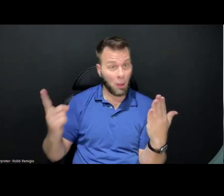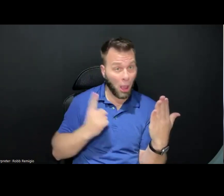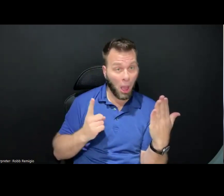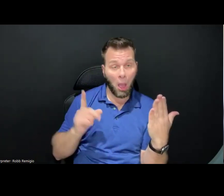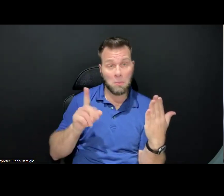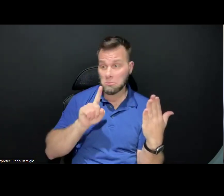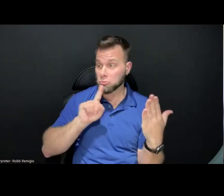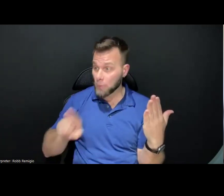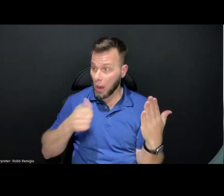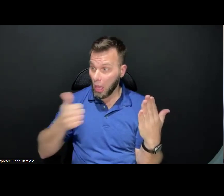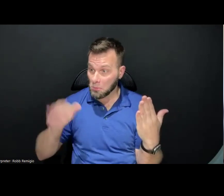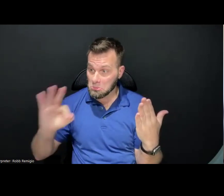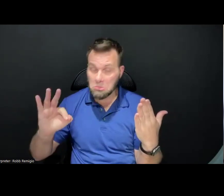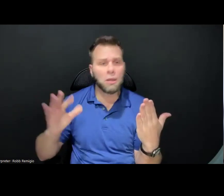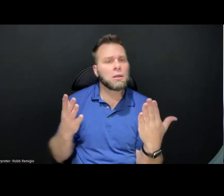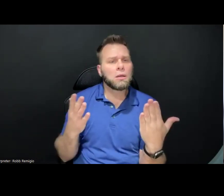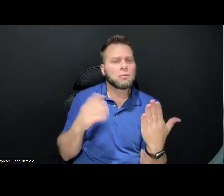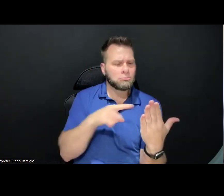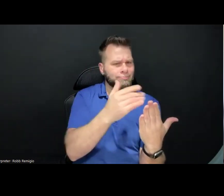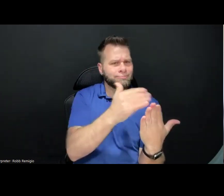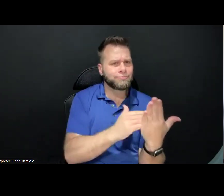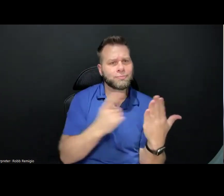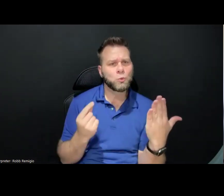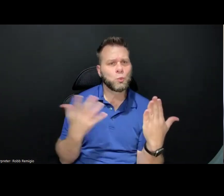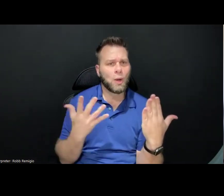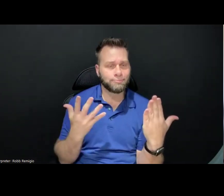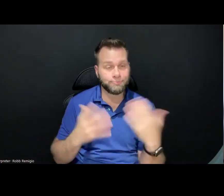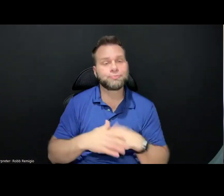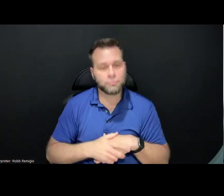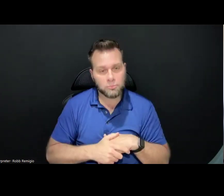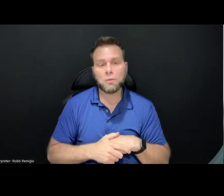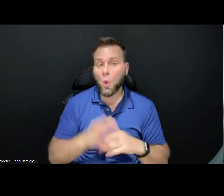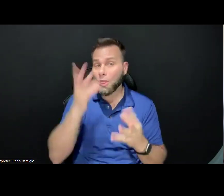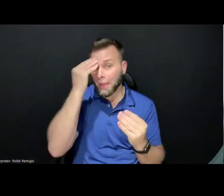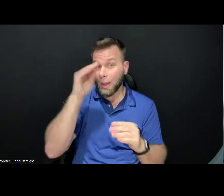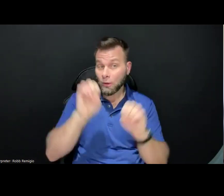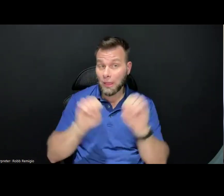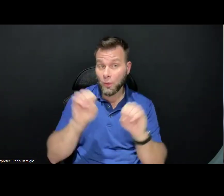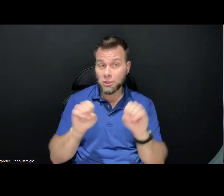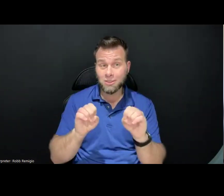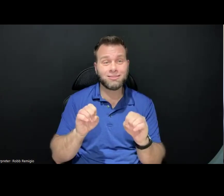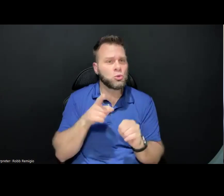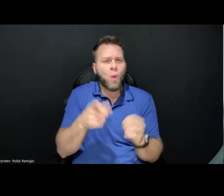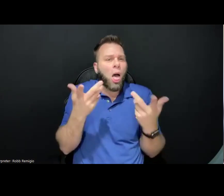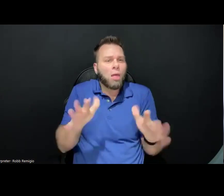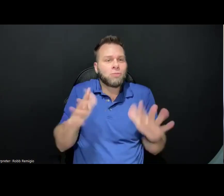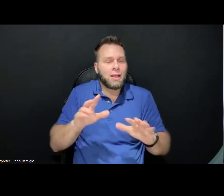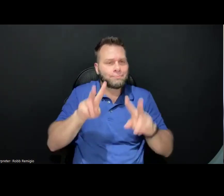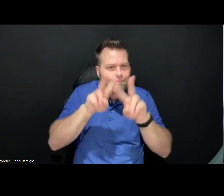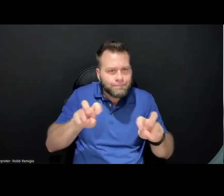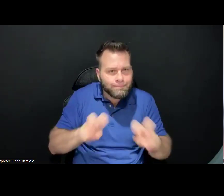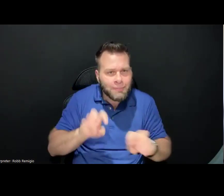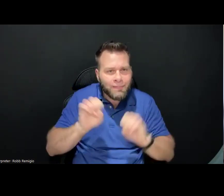and what that tells you about what to do next. So think about evaluation as a function of what you're already doing, as opposed to